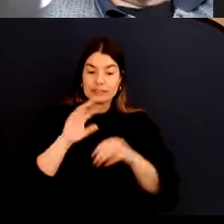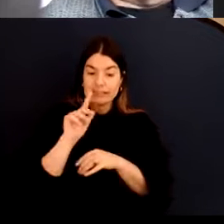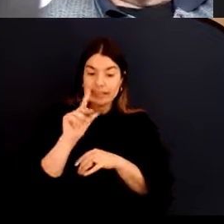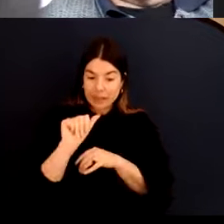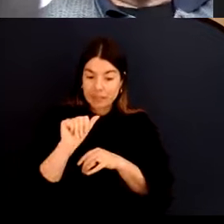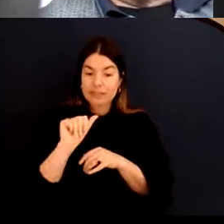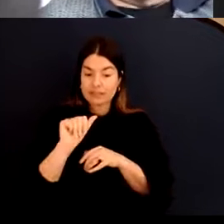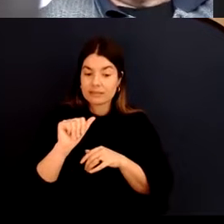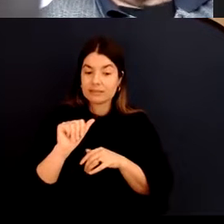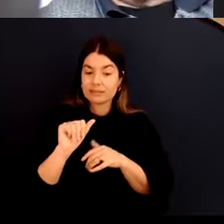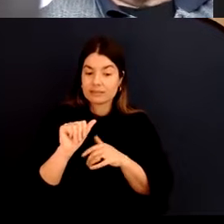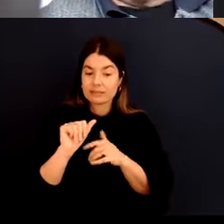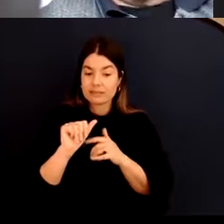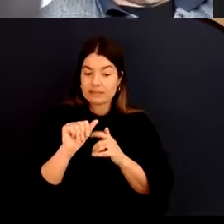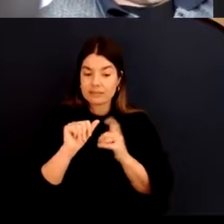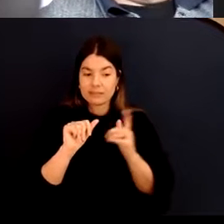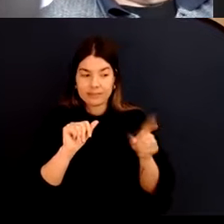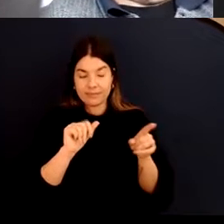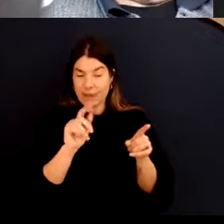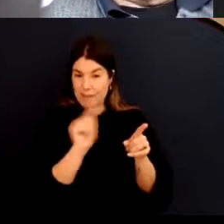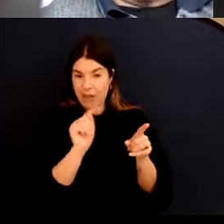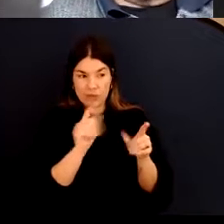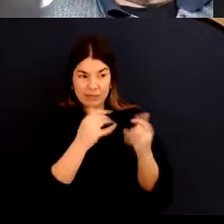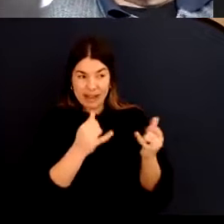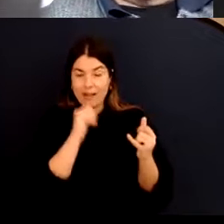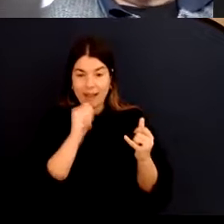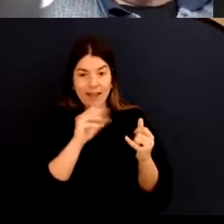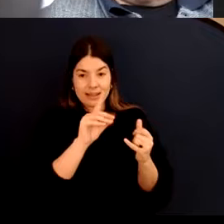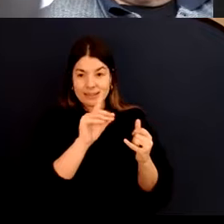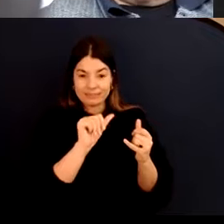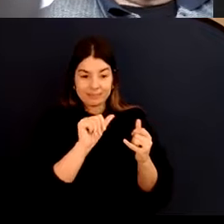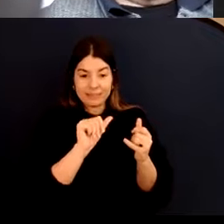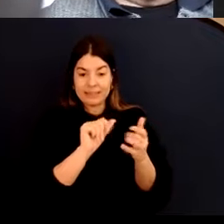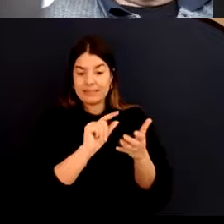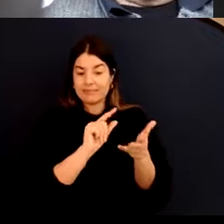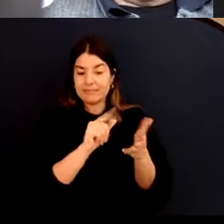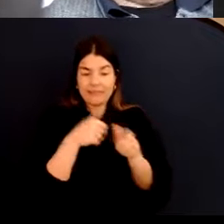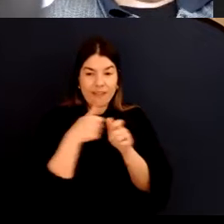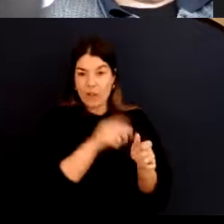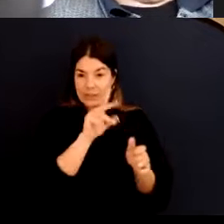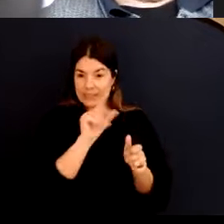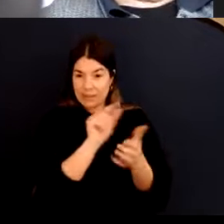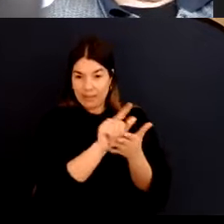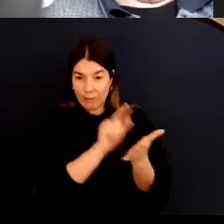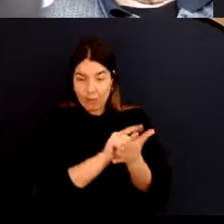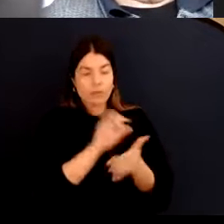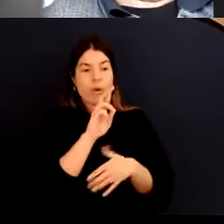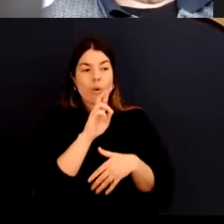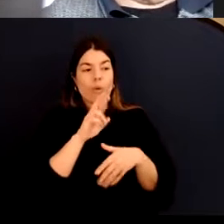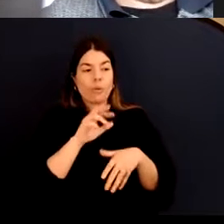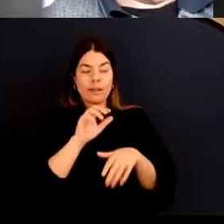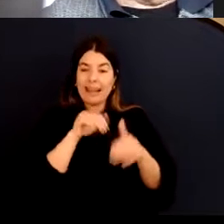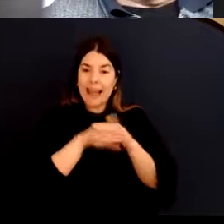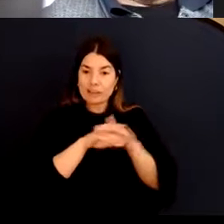have restrooms in town that are not ADA compliant and access ramps at